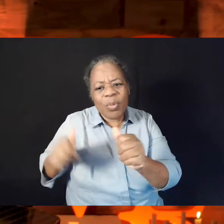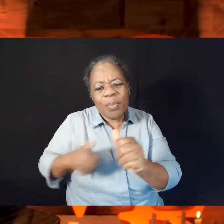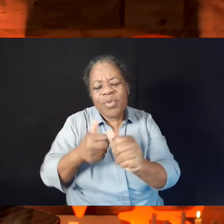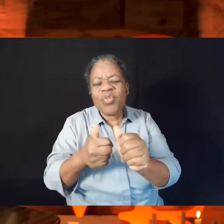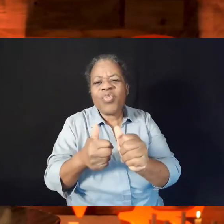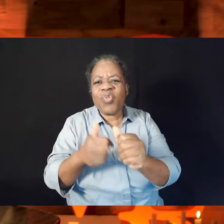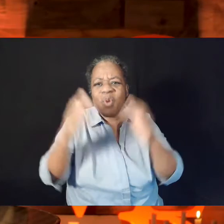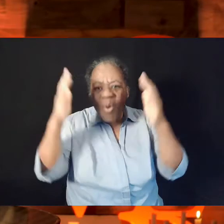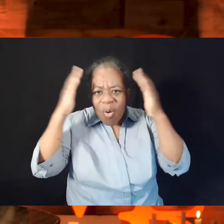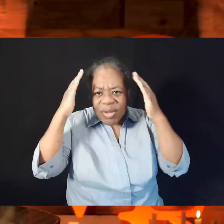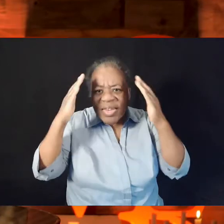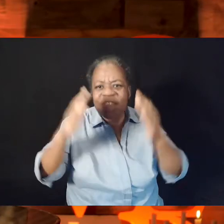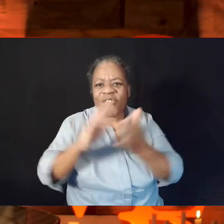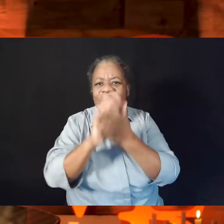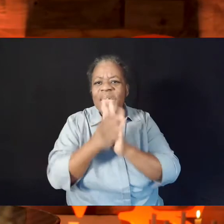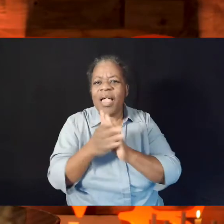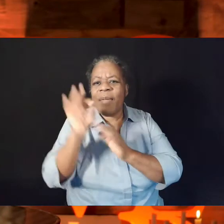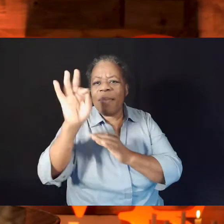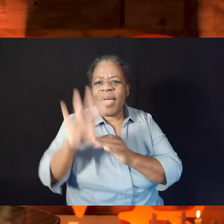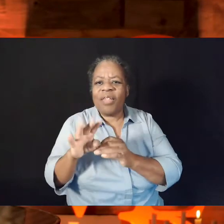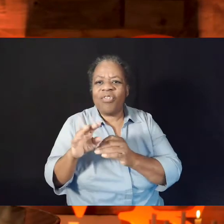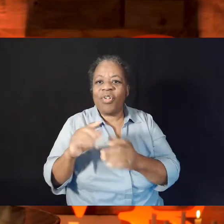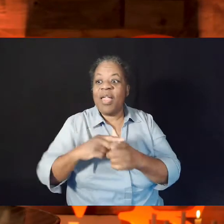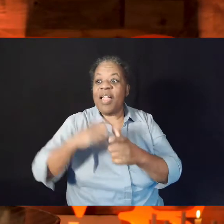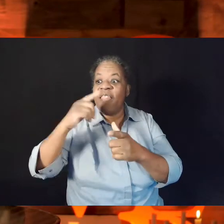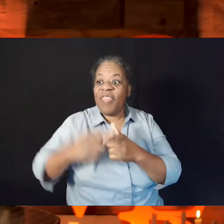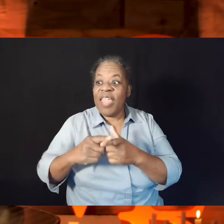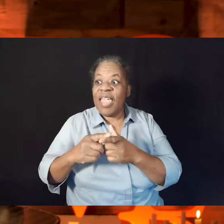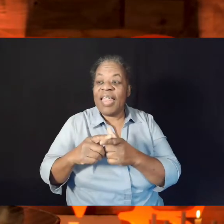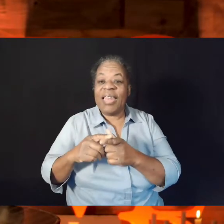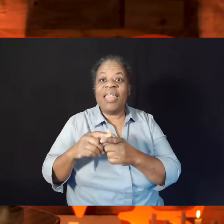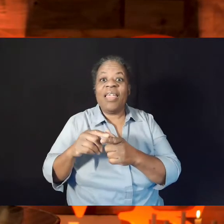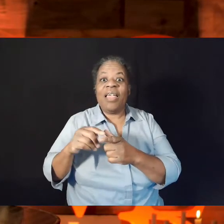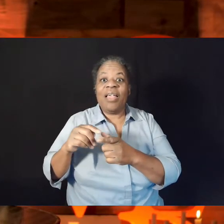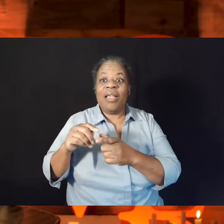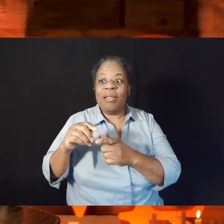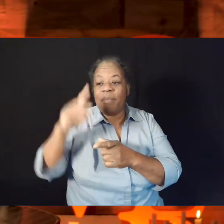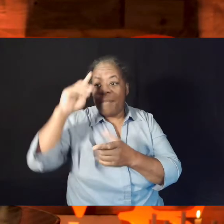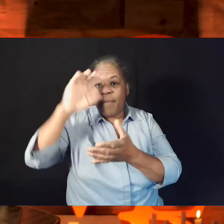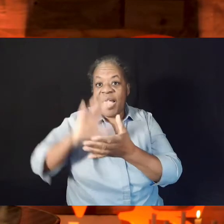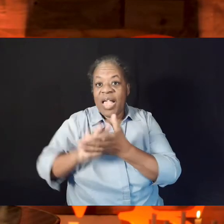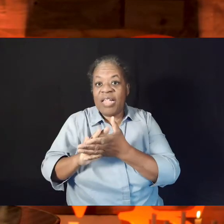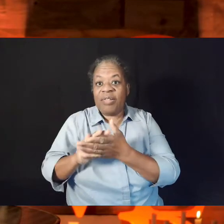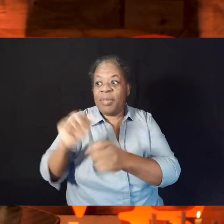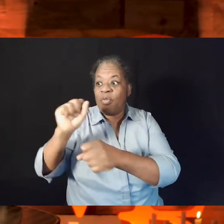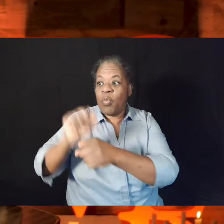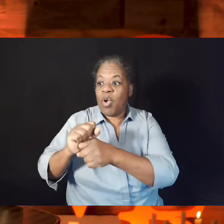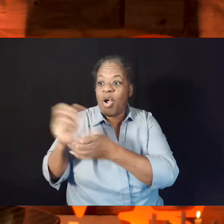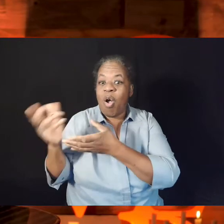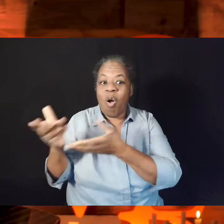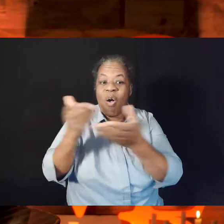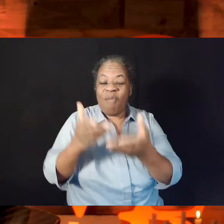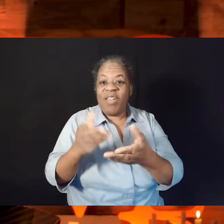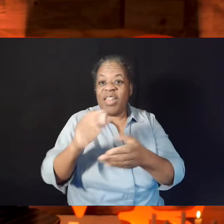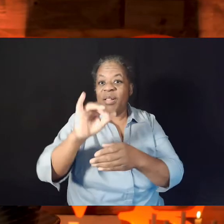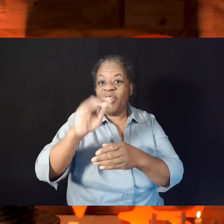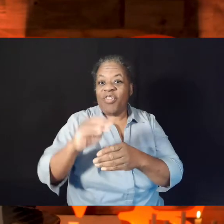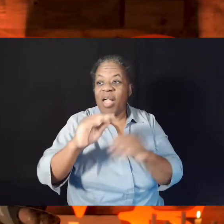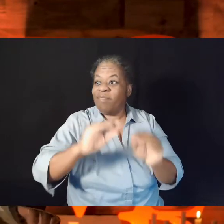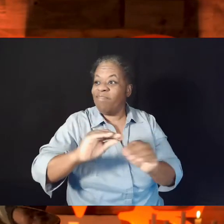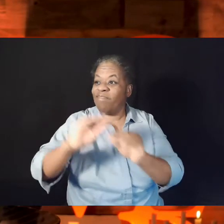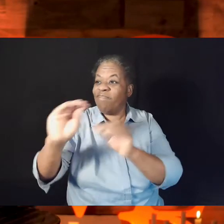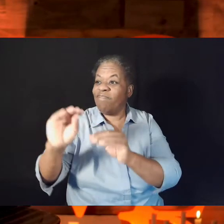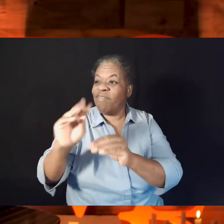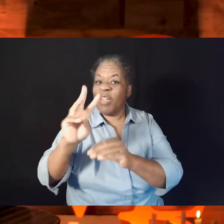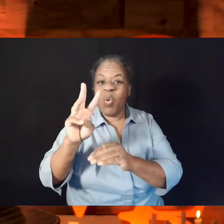then InterVarsity offered John a job at the national headquarters in Madison, Wisconsin. After months of sending